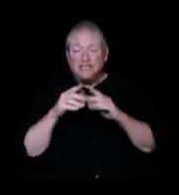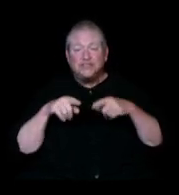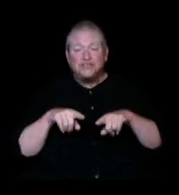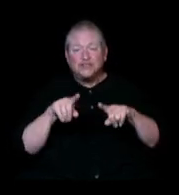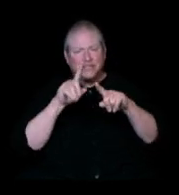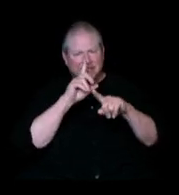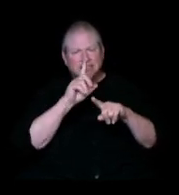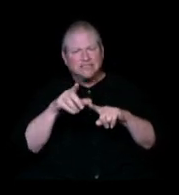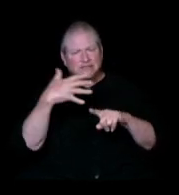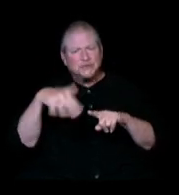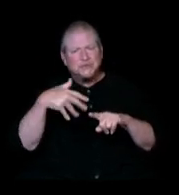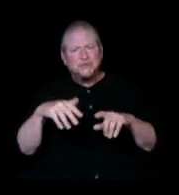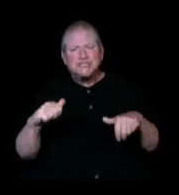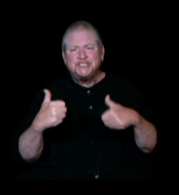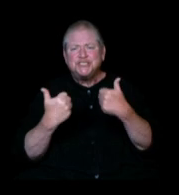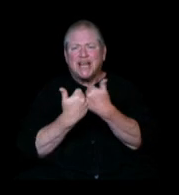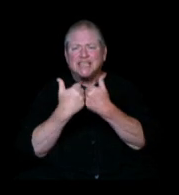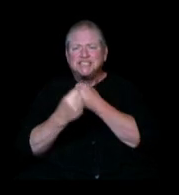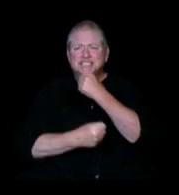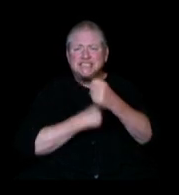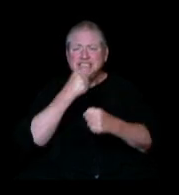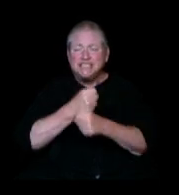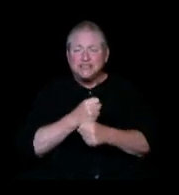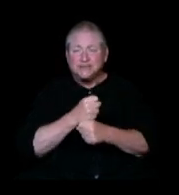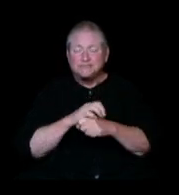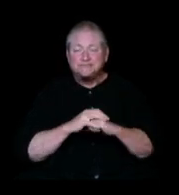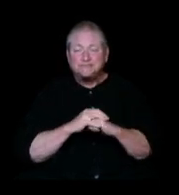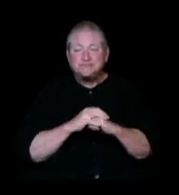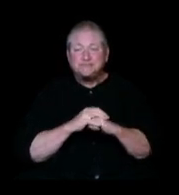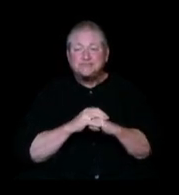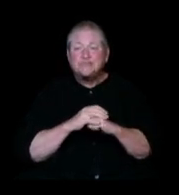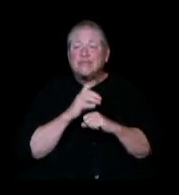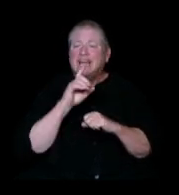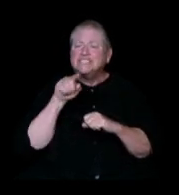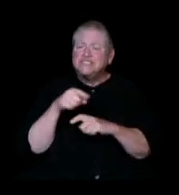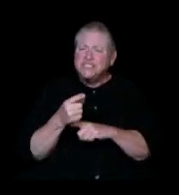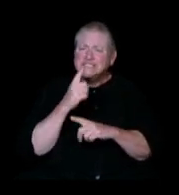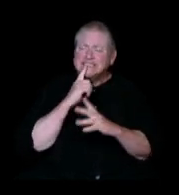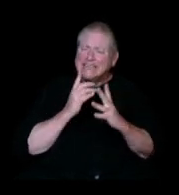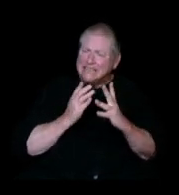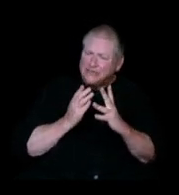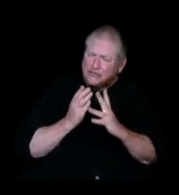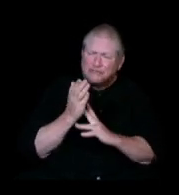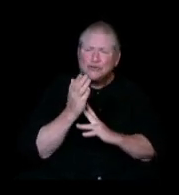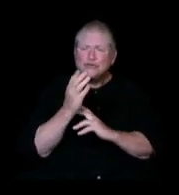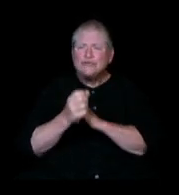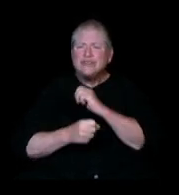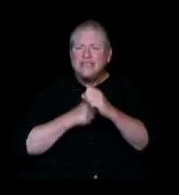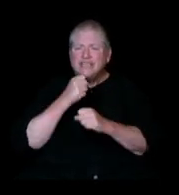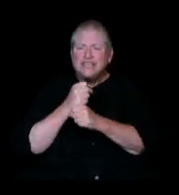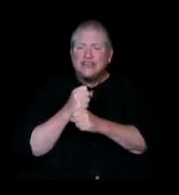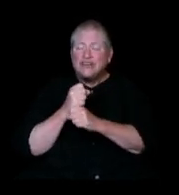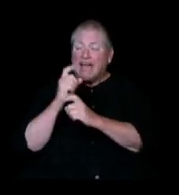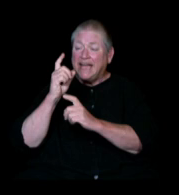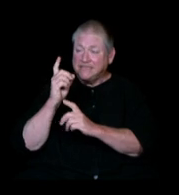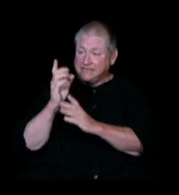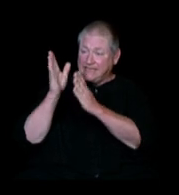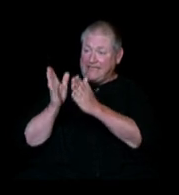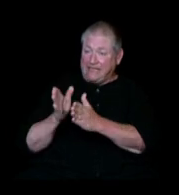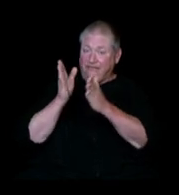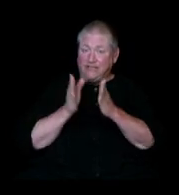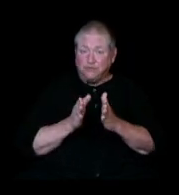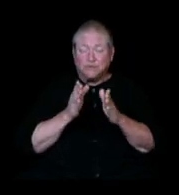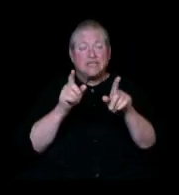year. In many respects, simply getting through the year, both as individuals and as a community of